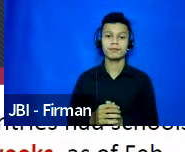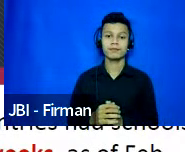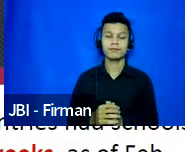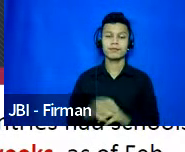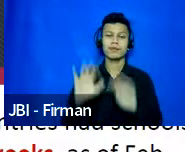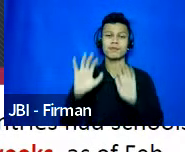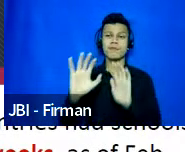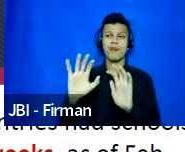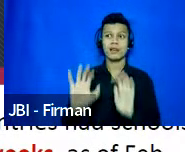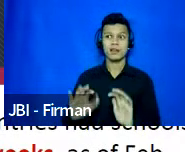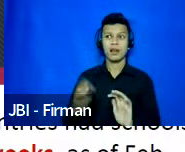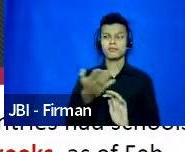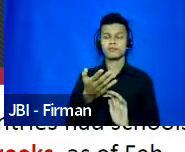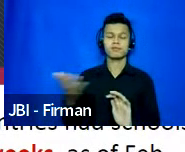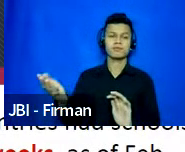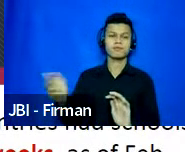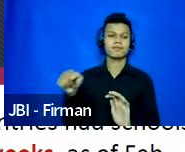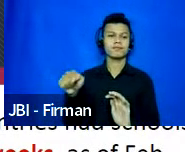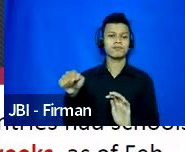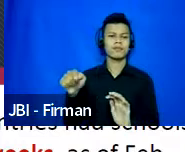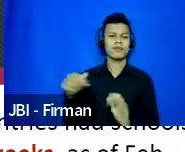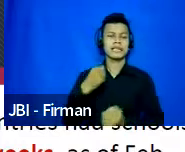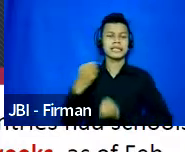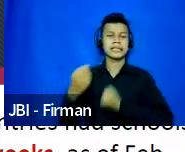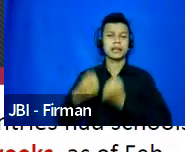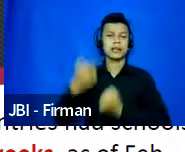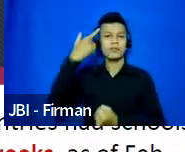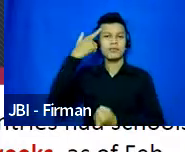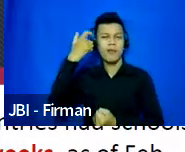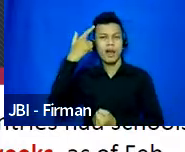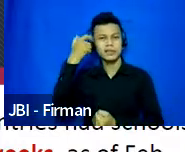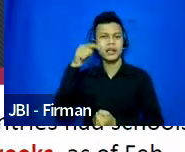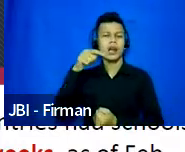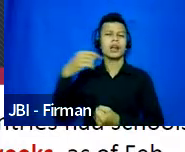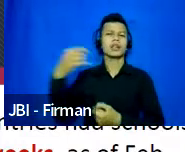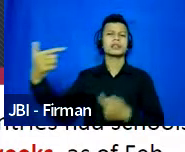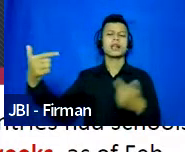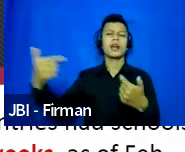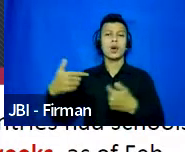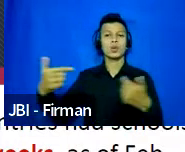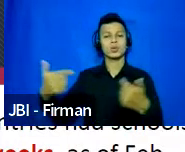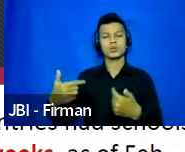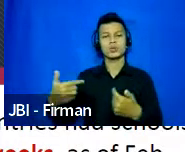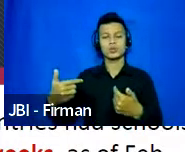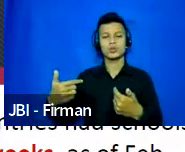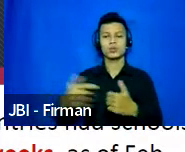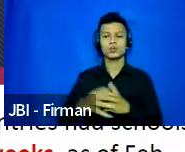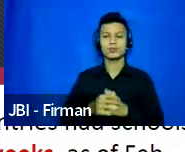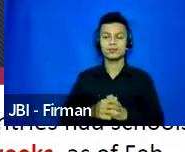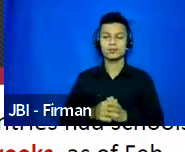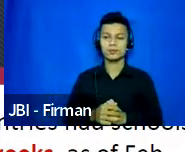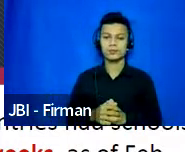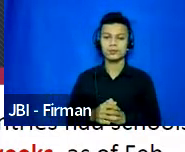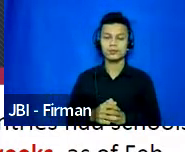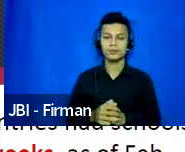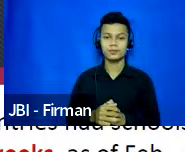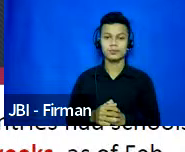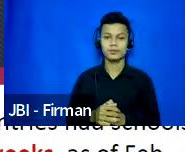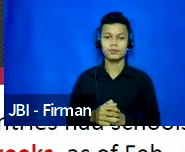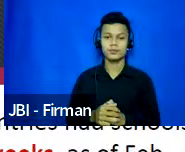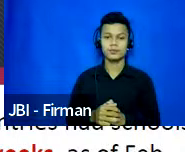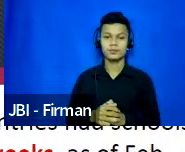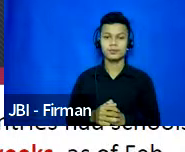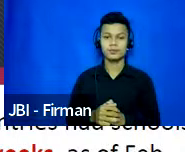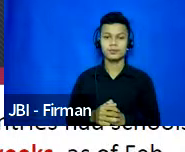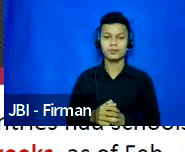closures. And nearly a third of countries in the region saw school closures, full school closures that